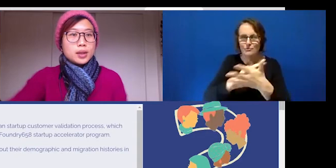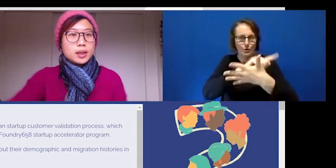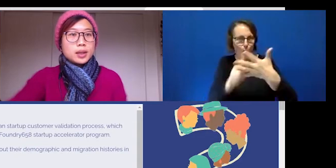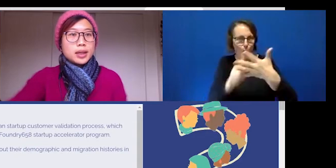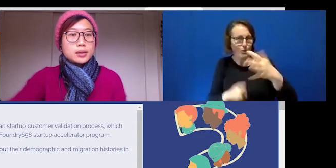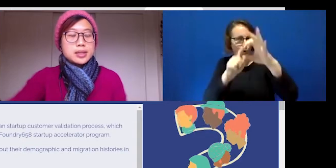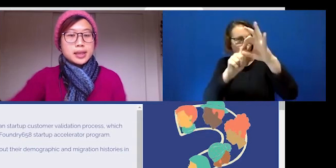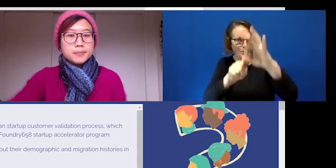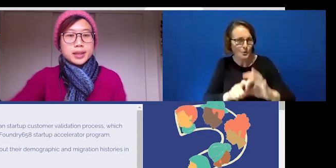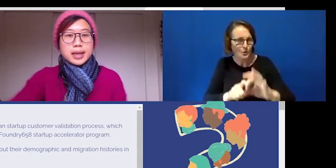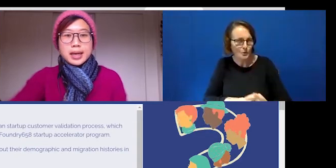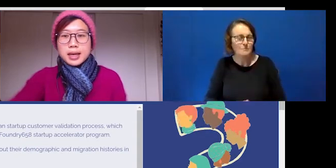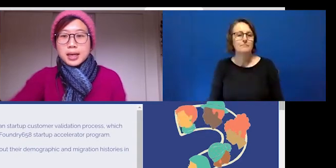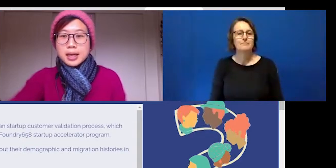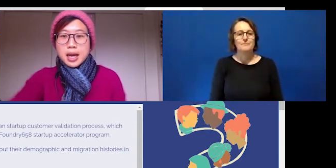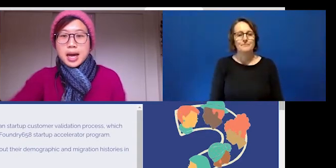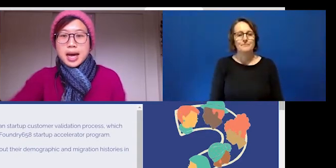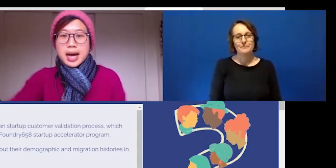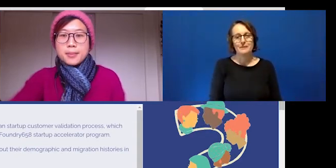So, a second.